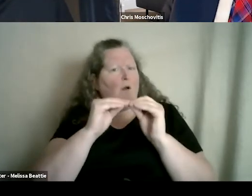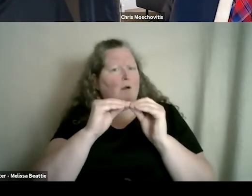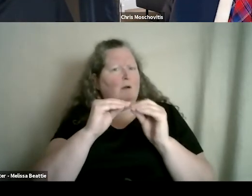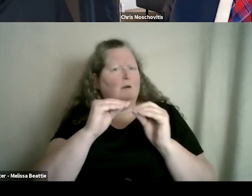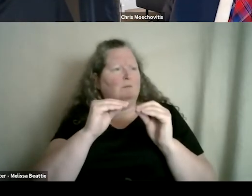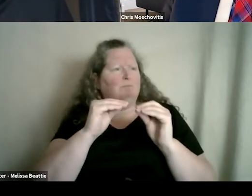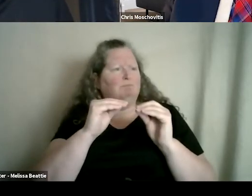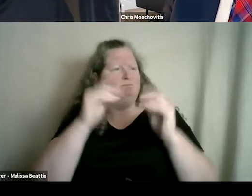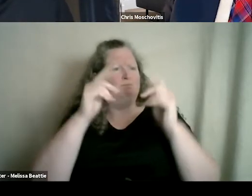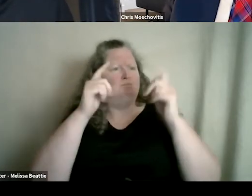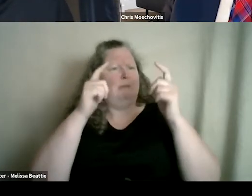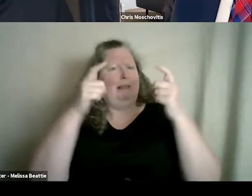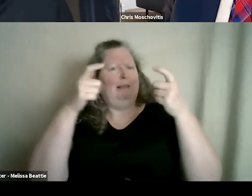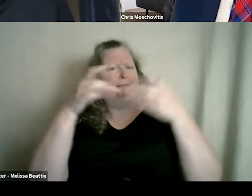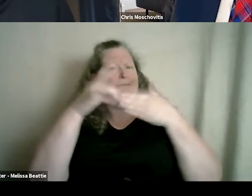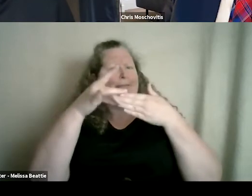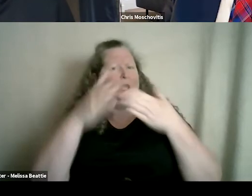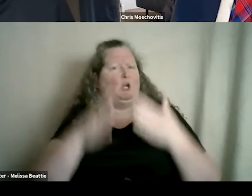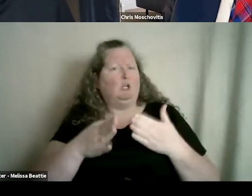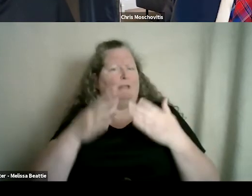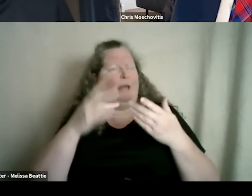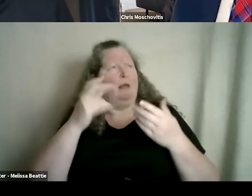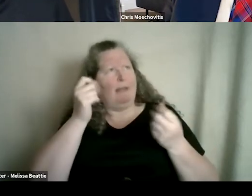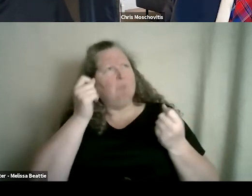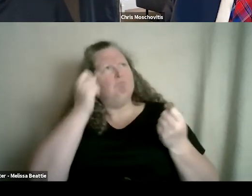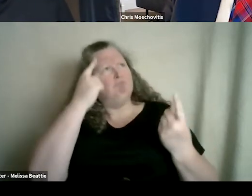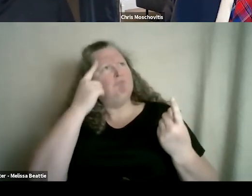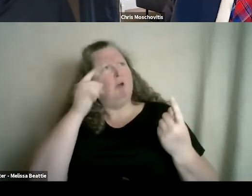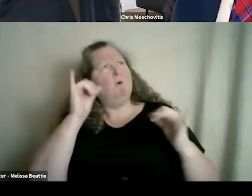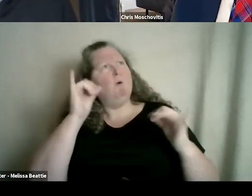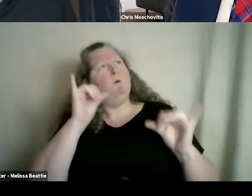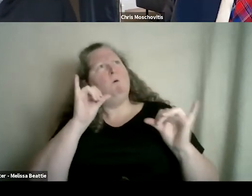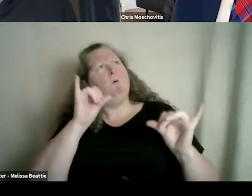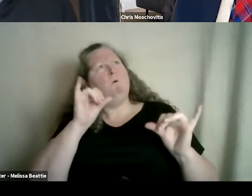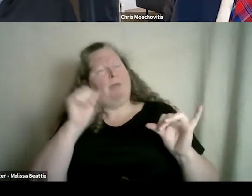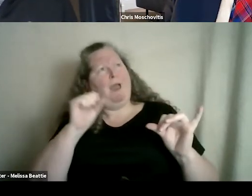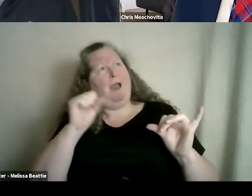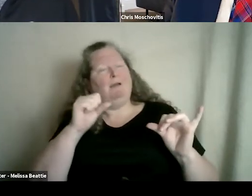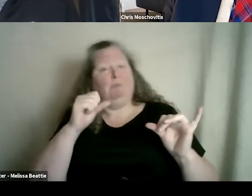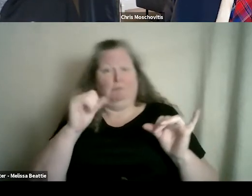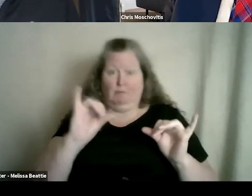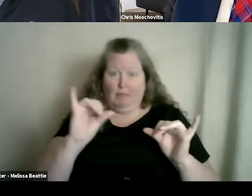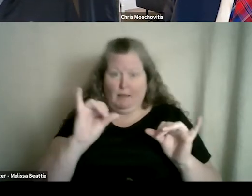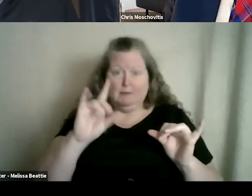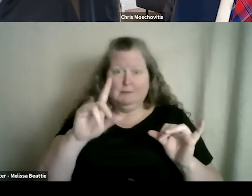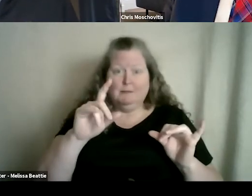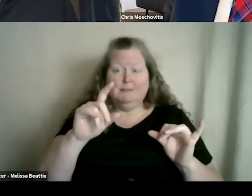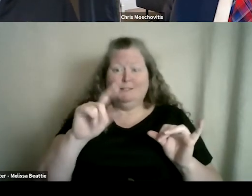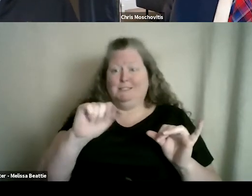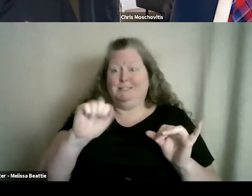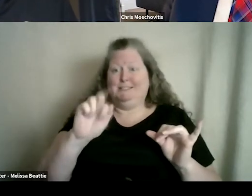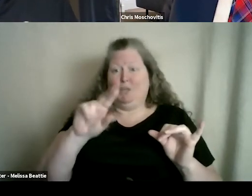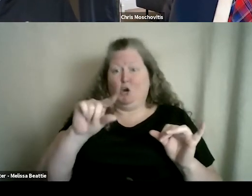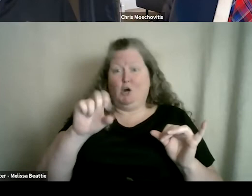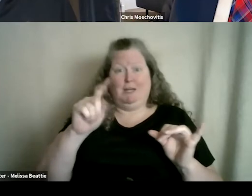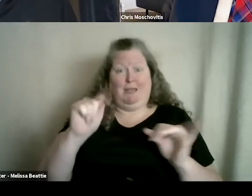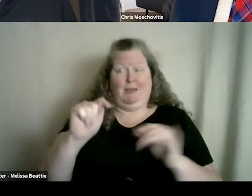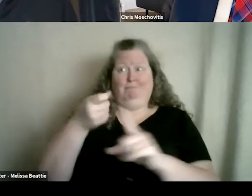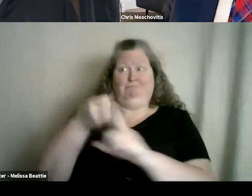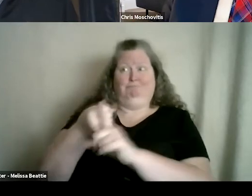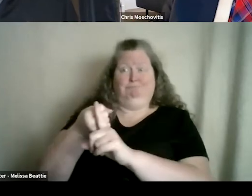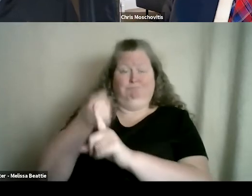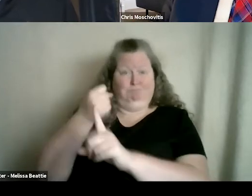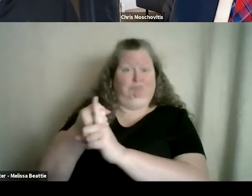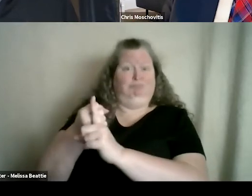we seeing it from hey, Target got zapped, maybe we will too? Is it a